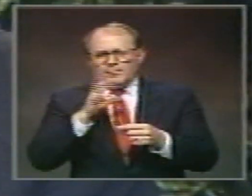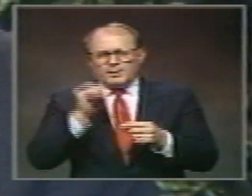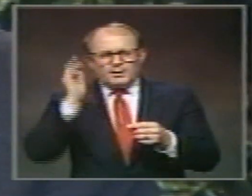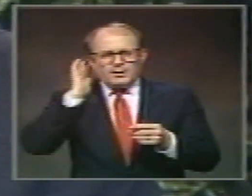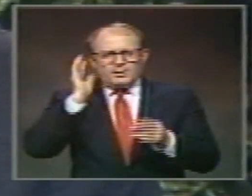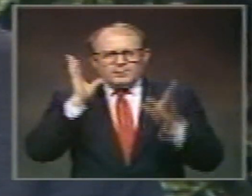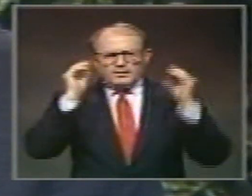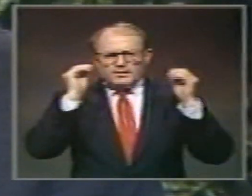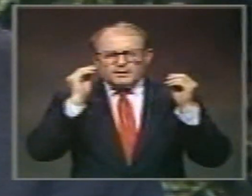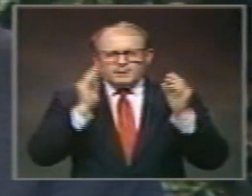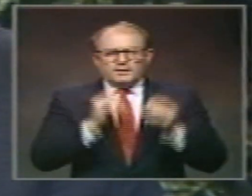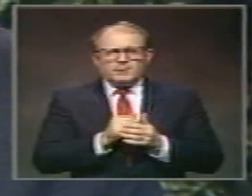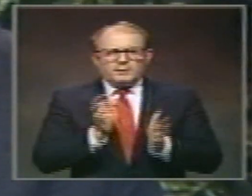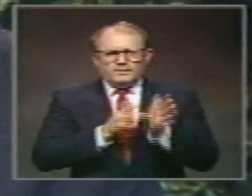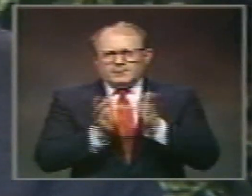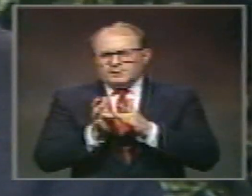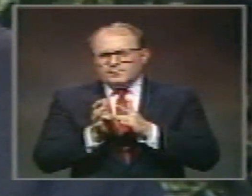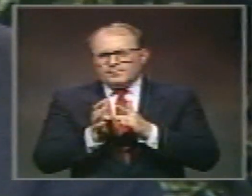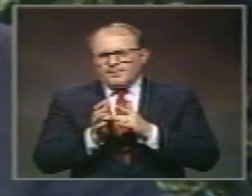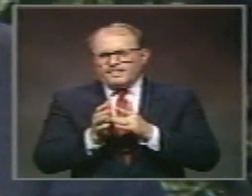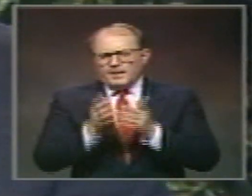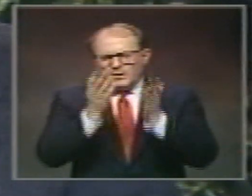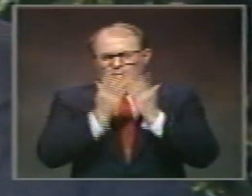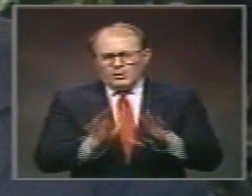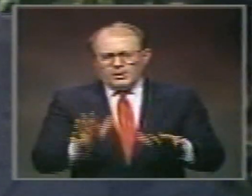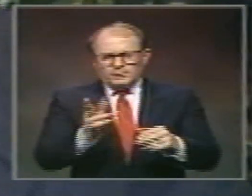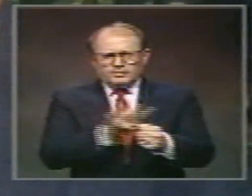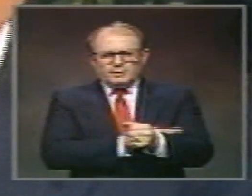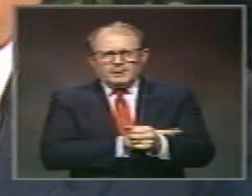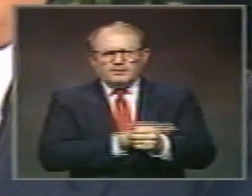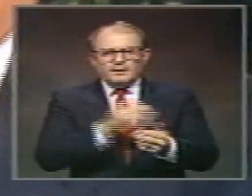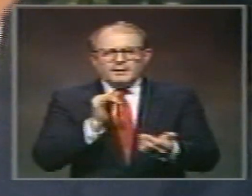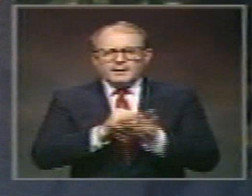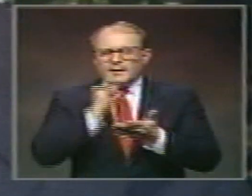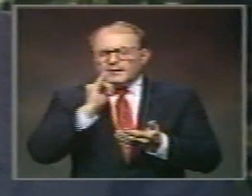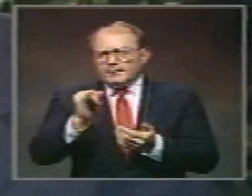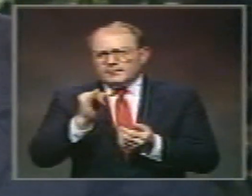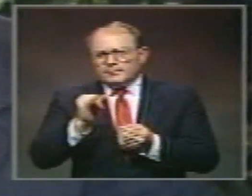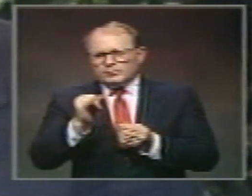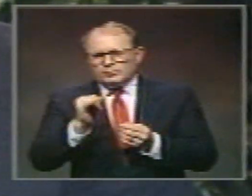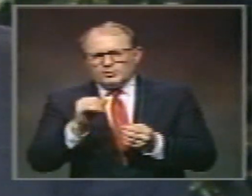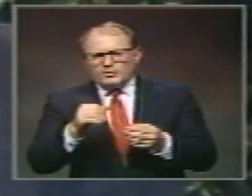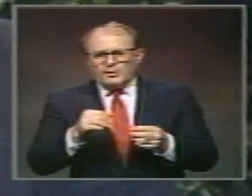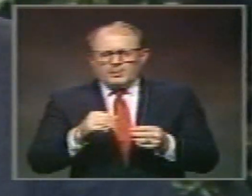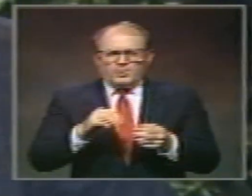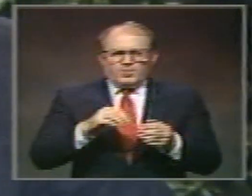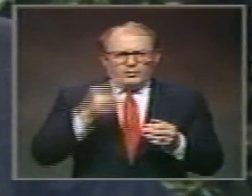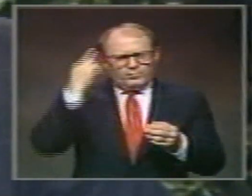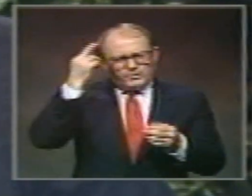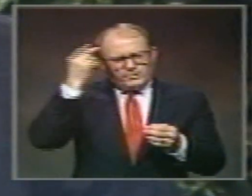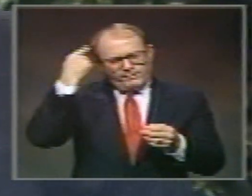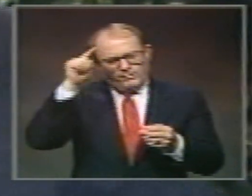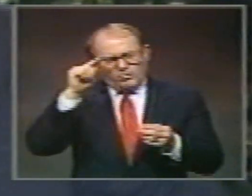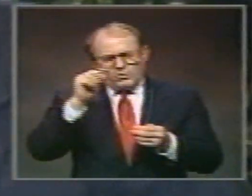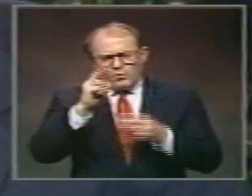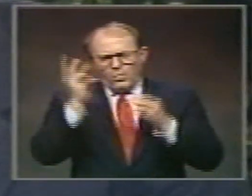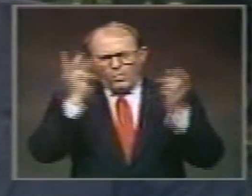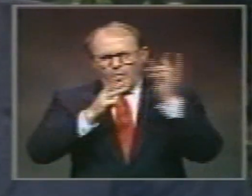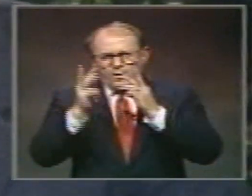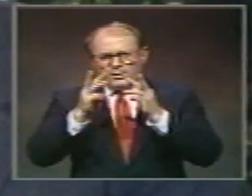teachings. A lost sheep? Yes, that's the cause of anxiety. And a lost purse with